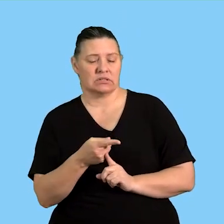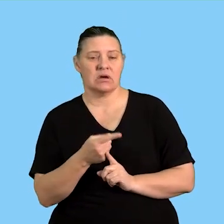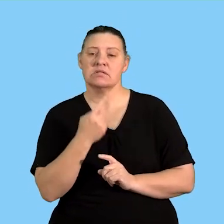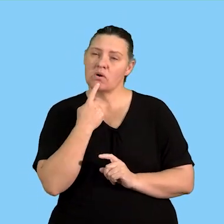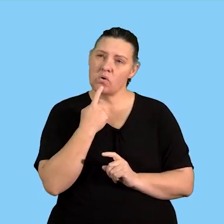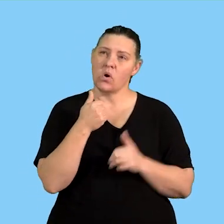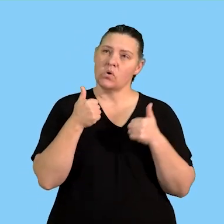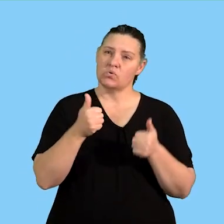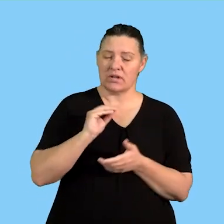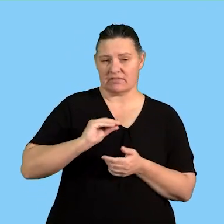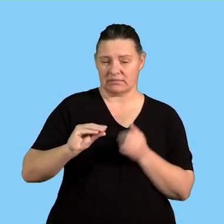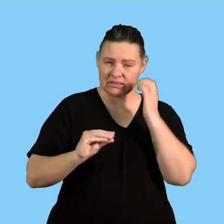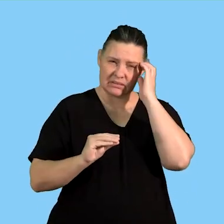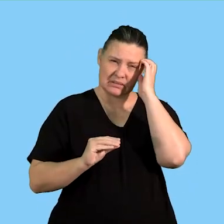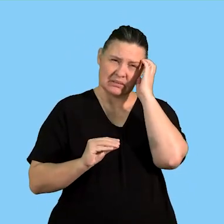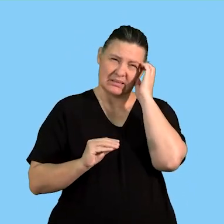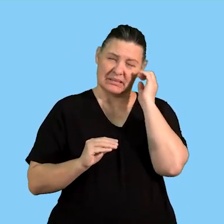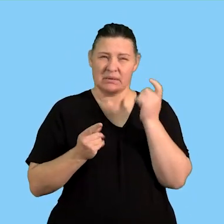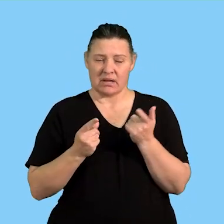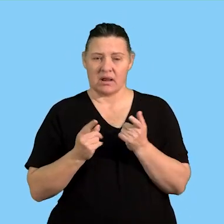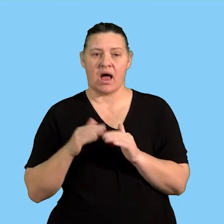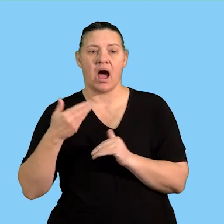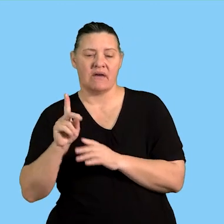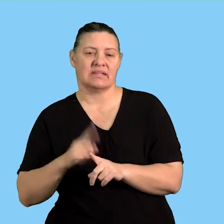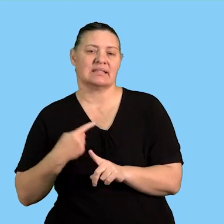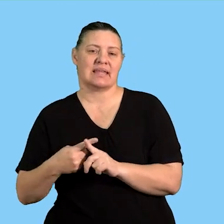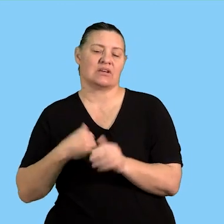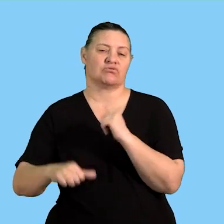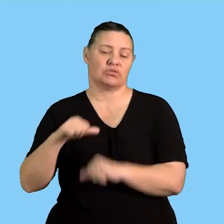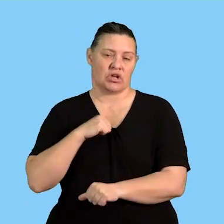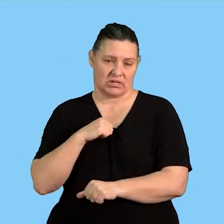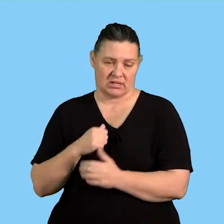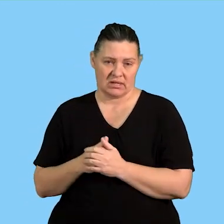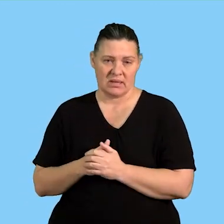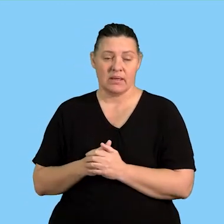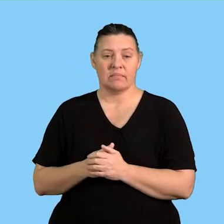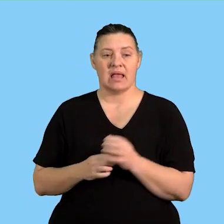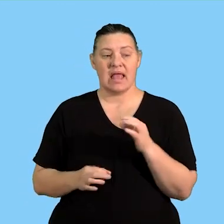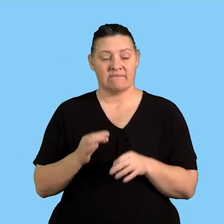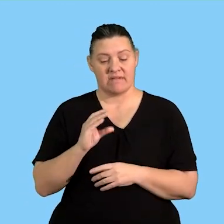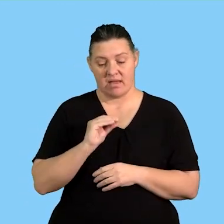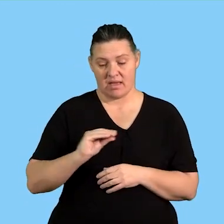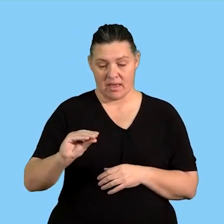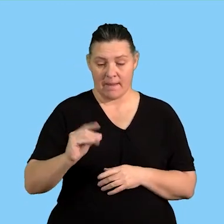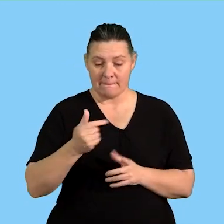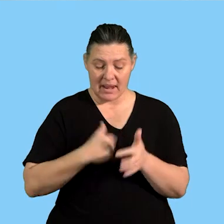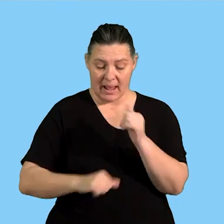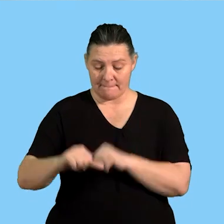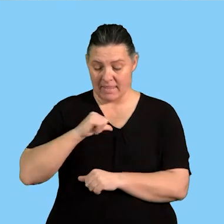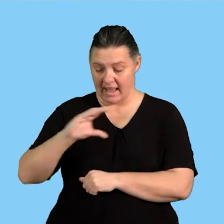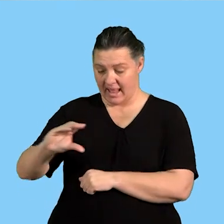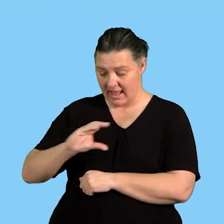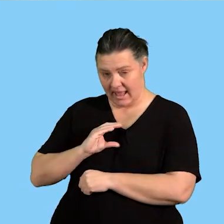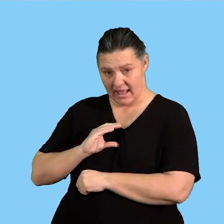good investment will yield a good after-tax return. This is to say, when you are getting your return, when